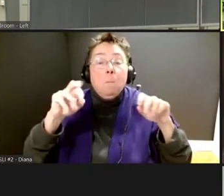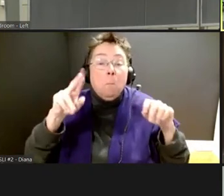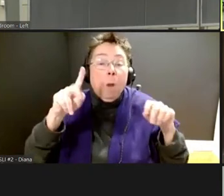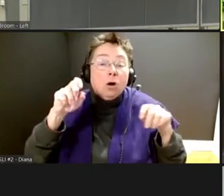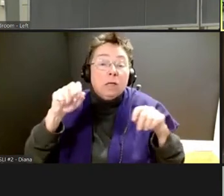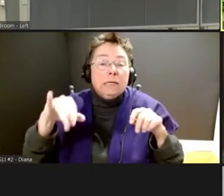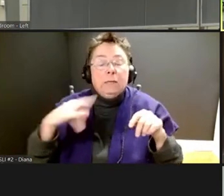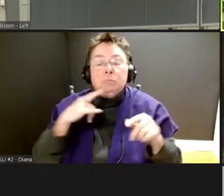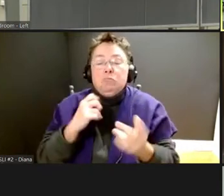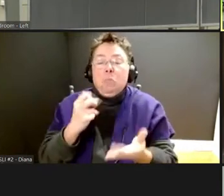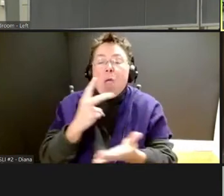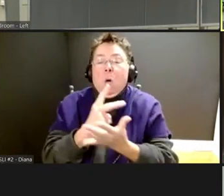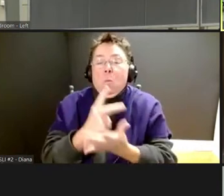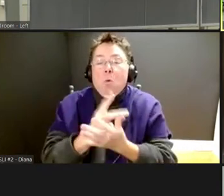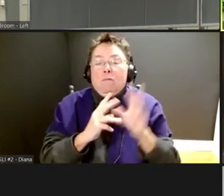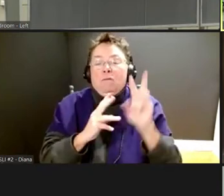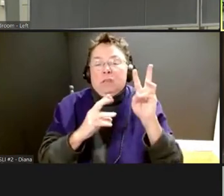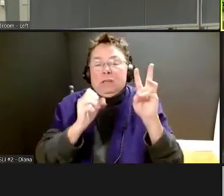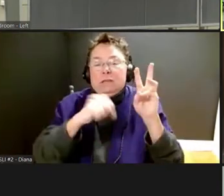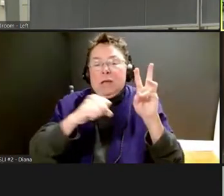That motion is approved with 6 yes votes.